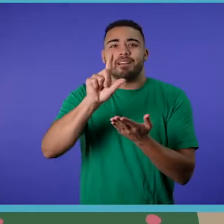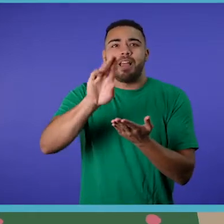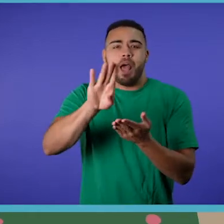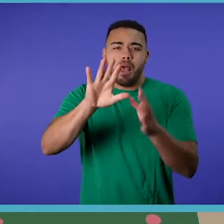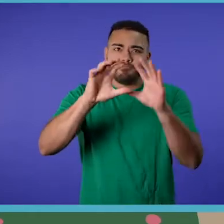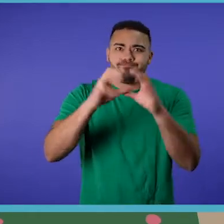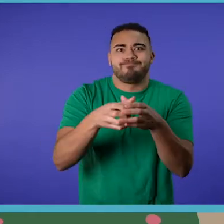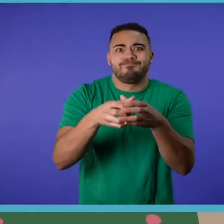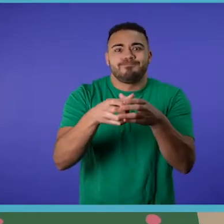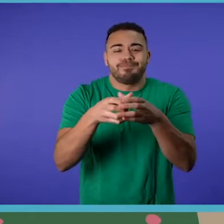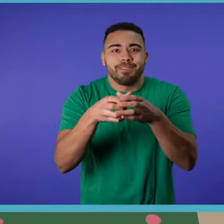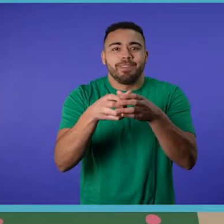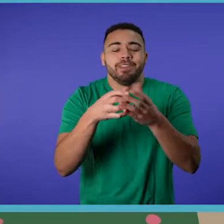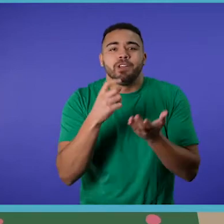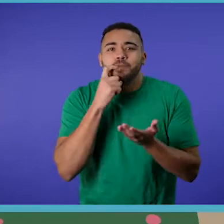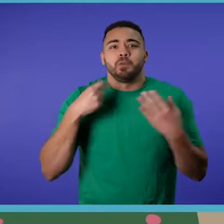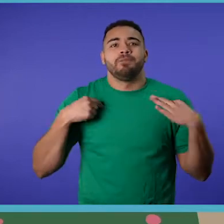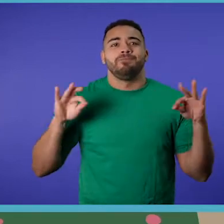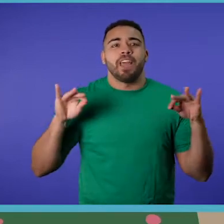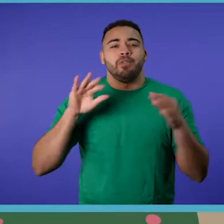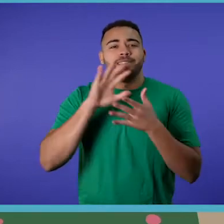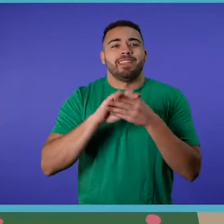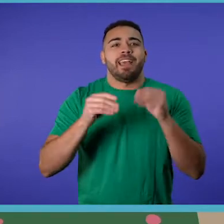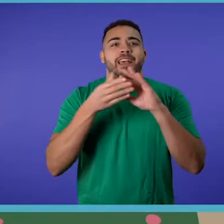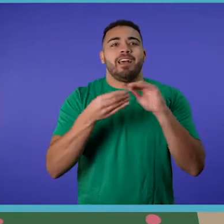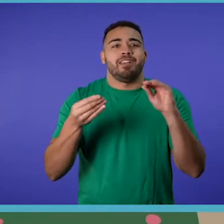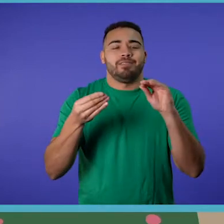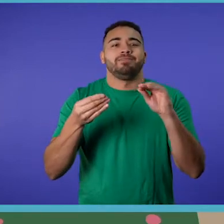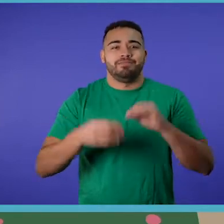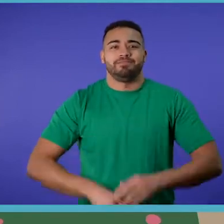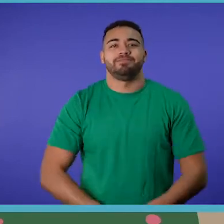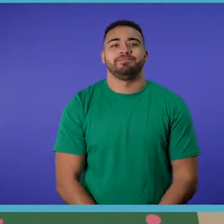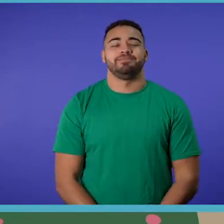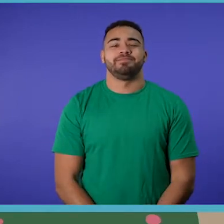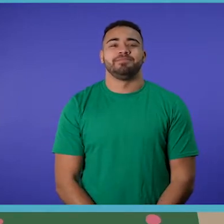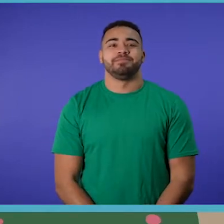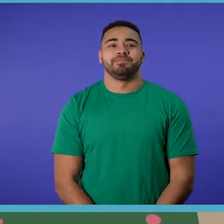a Tooth Fairy Tale by Kelly Rae Bahr.